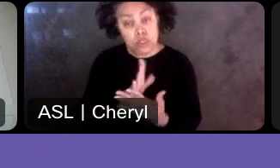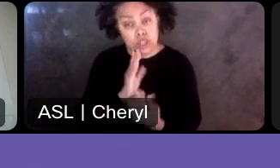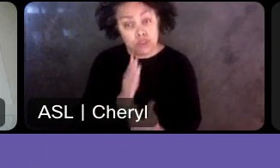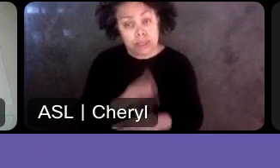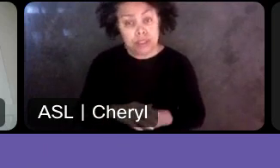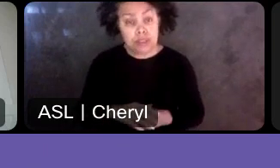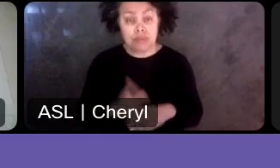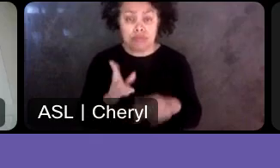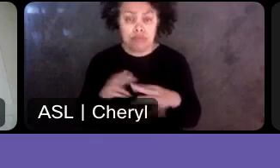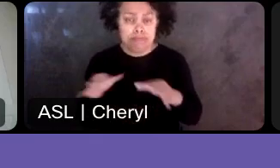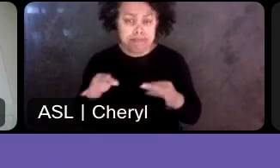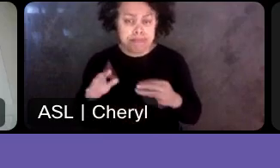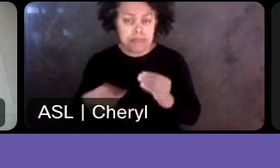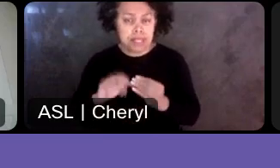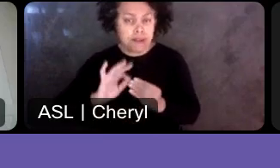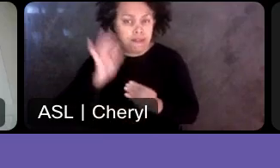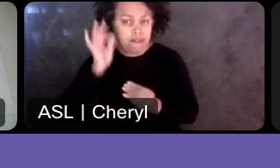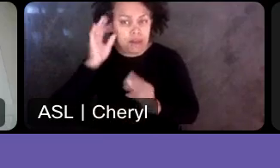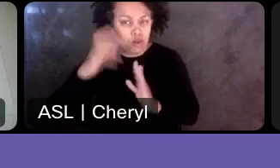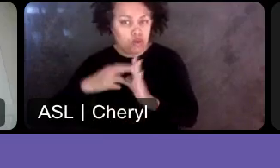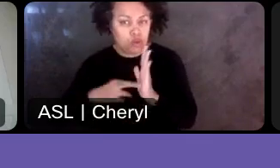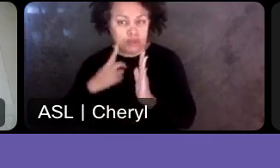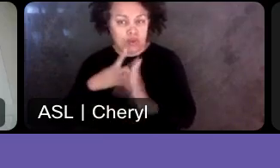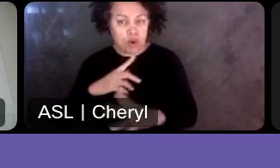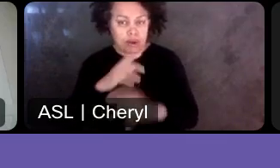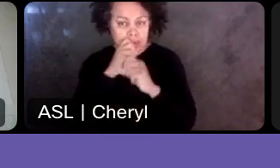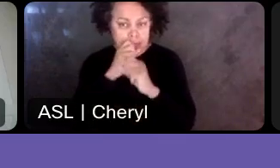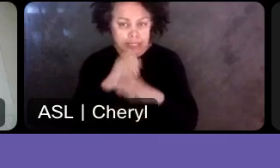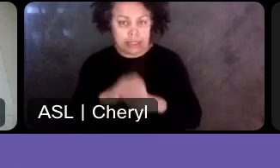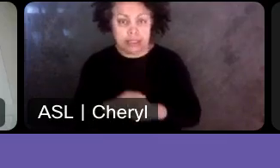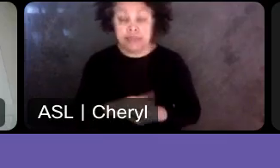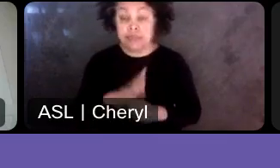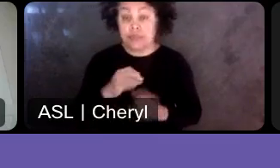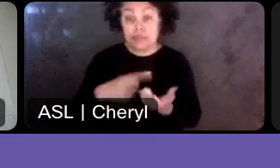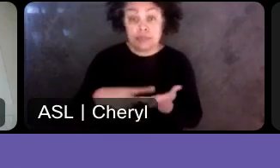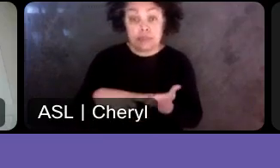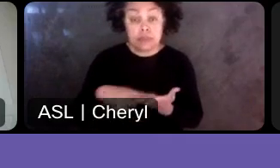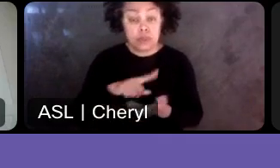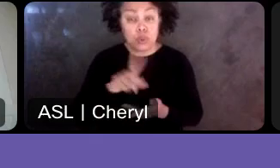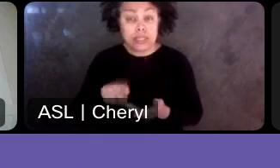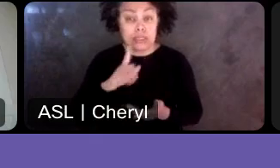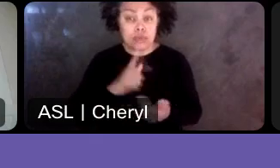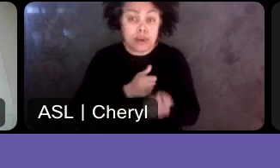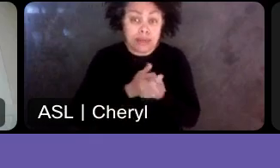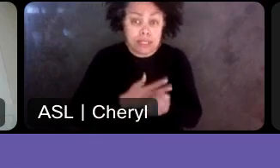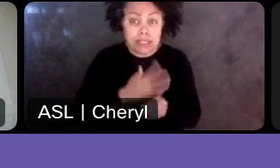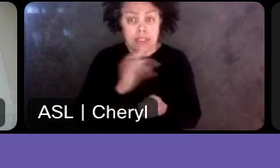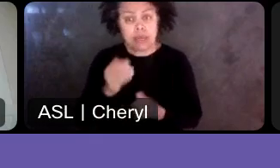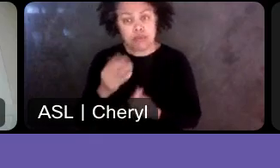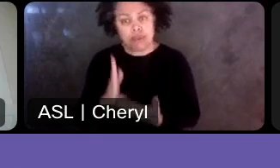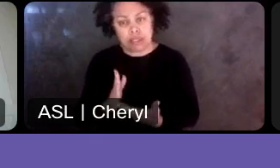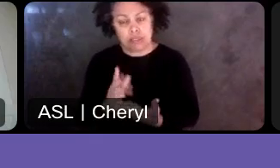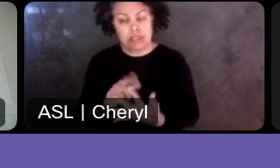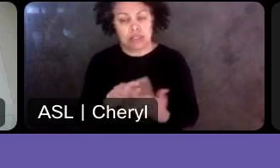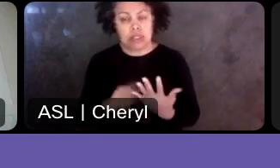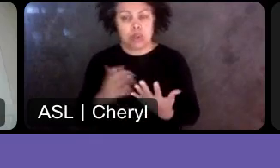overview of federal confidentiality regulations, and discussion questions for advocates and providers to better understand